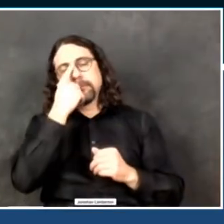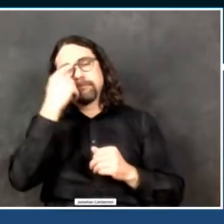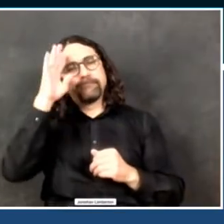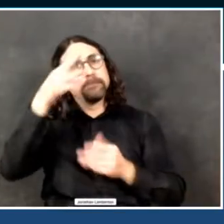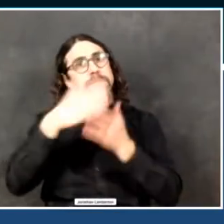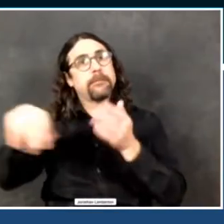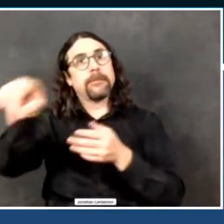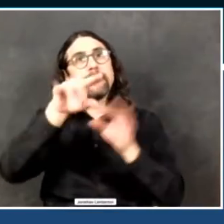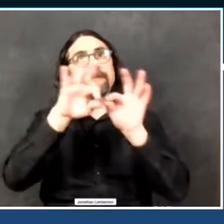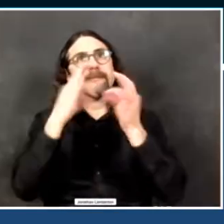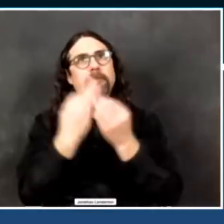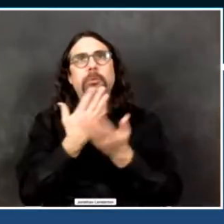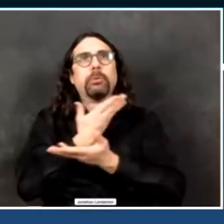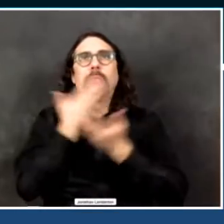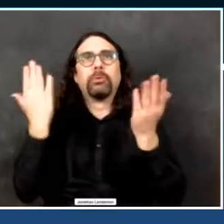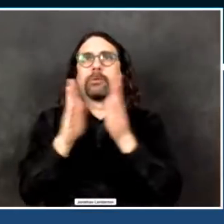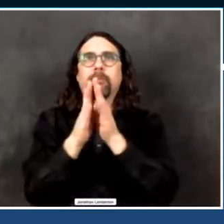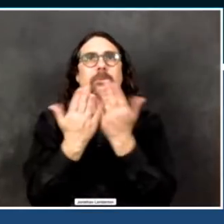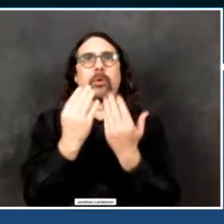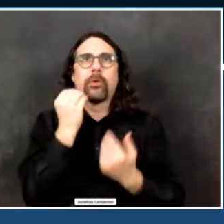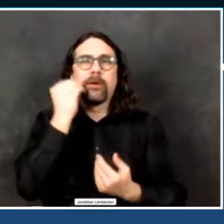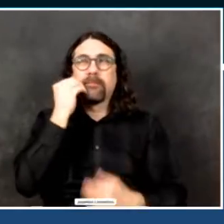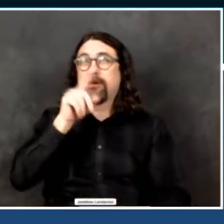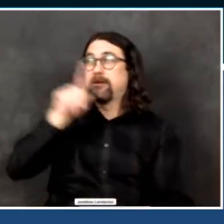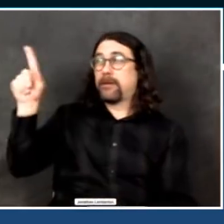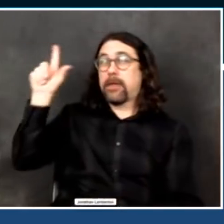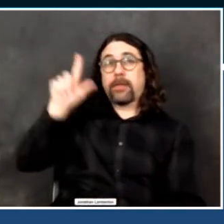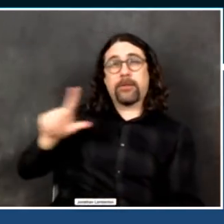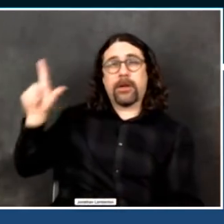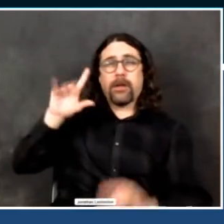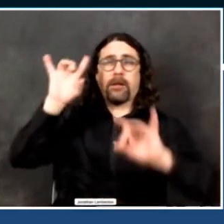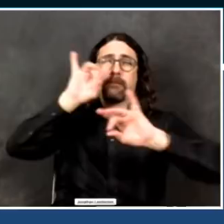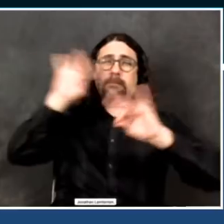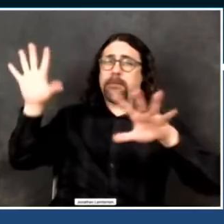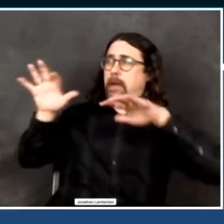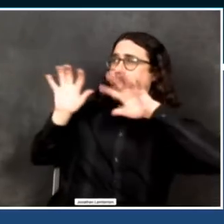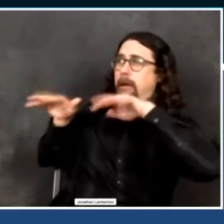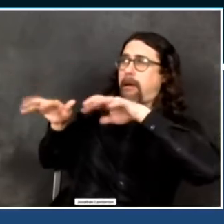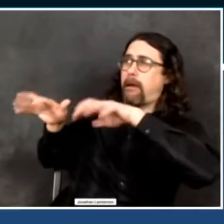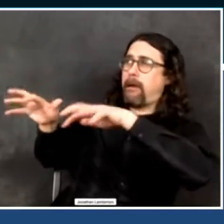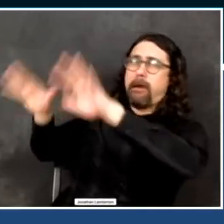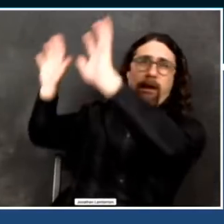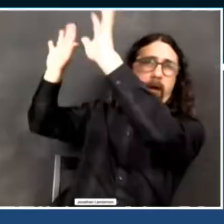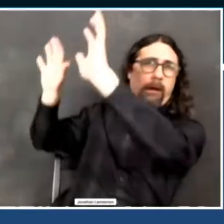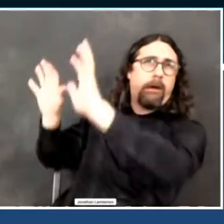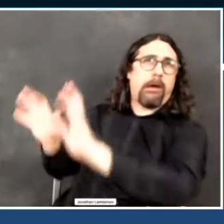extraordinary library. It's now happening because of all these combined efforts.